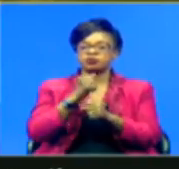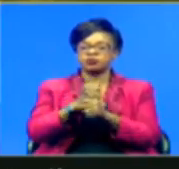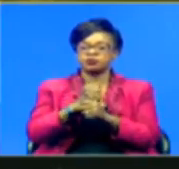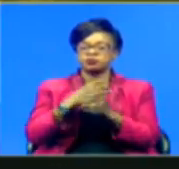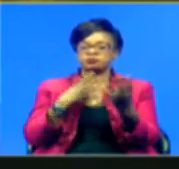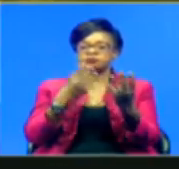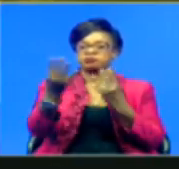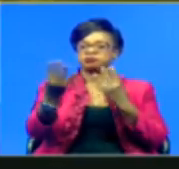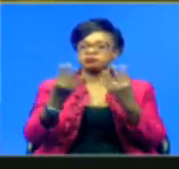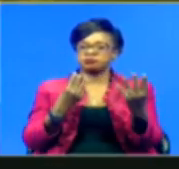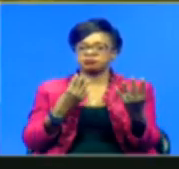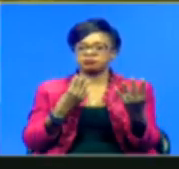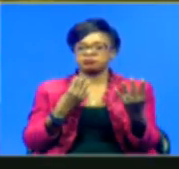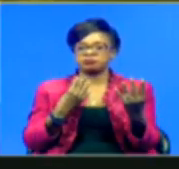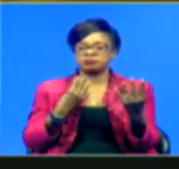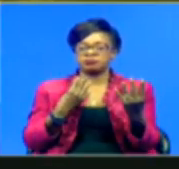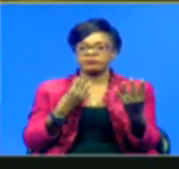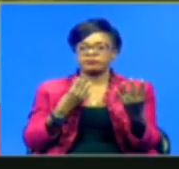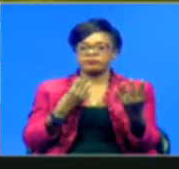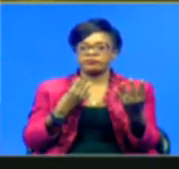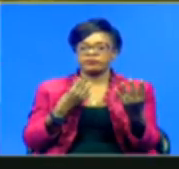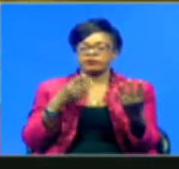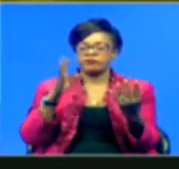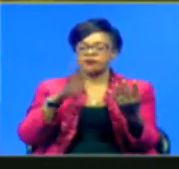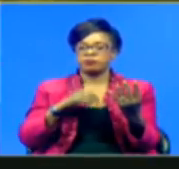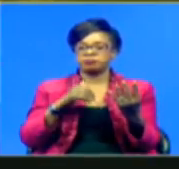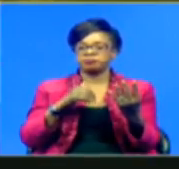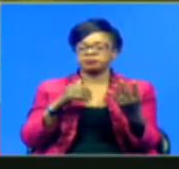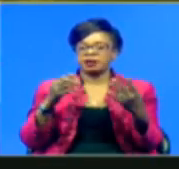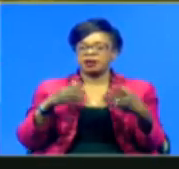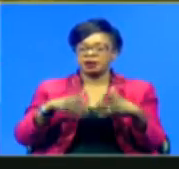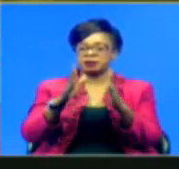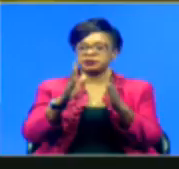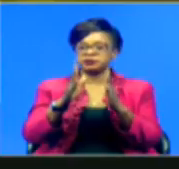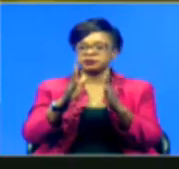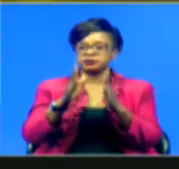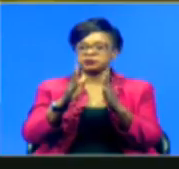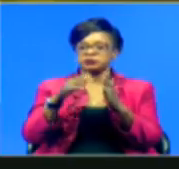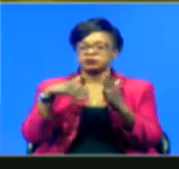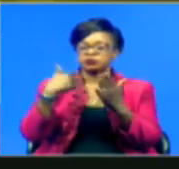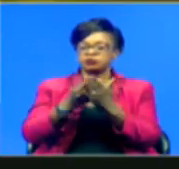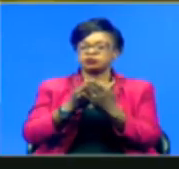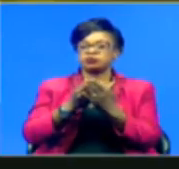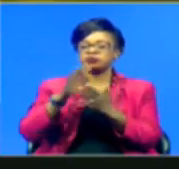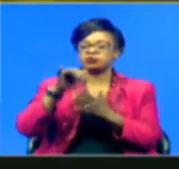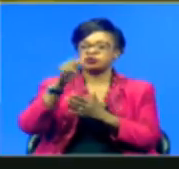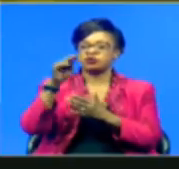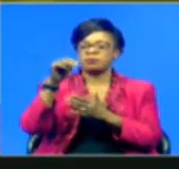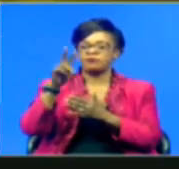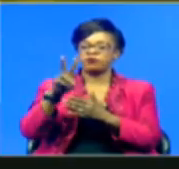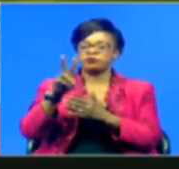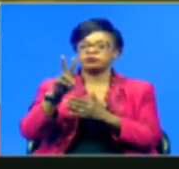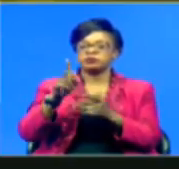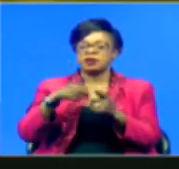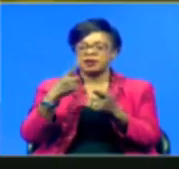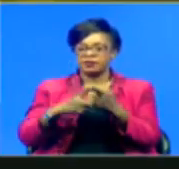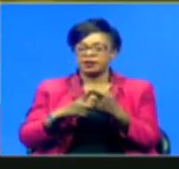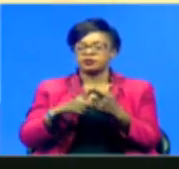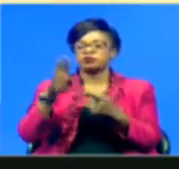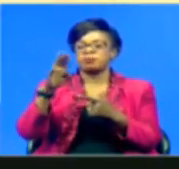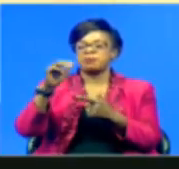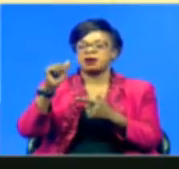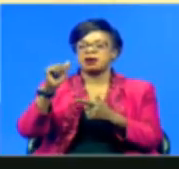6-lane highway from the island to a place called Kwanjomfu, and Kwanjomfu to a place called